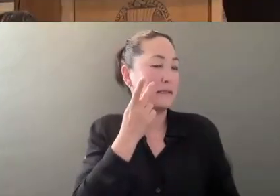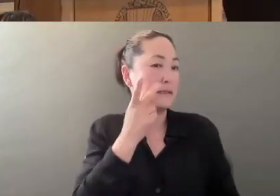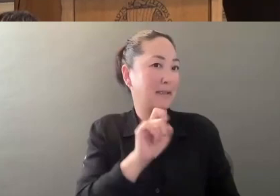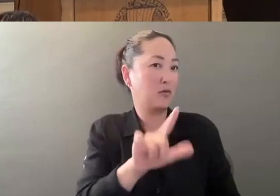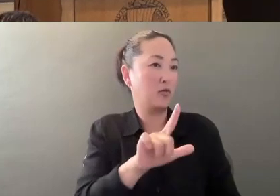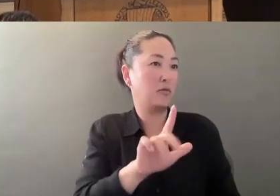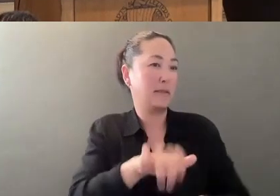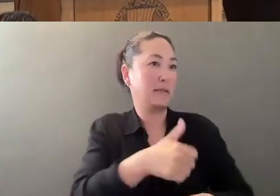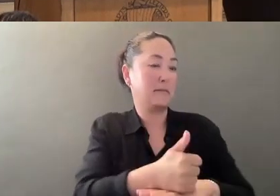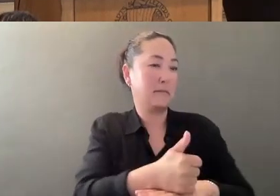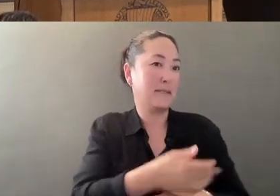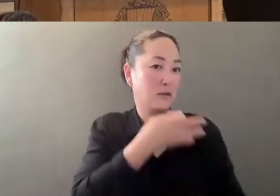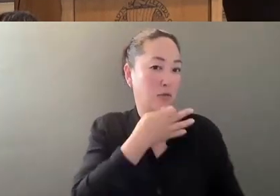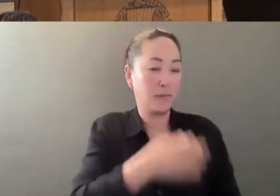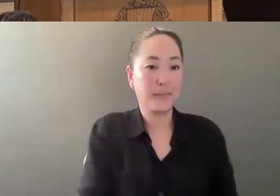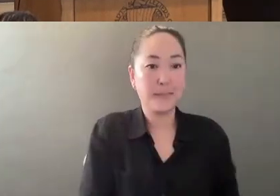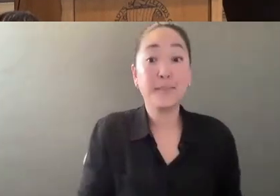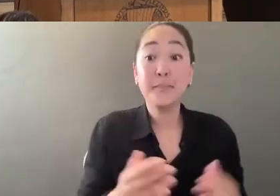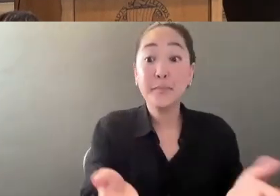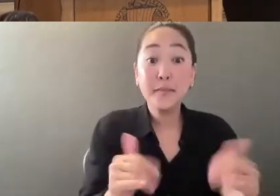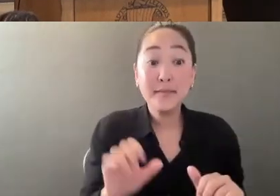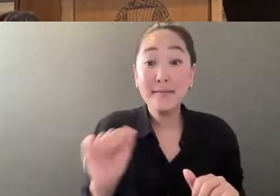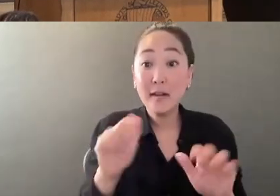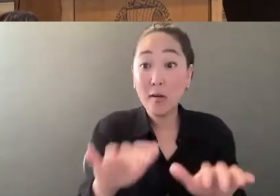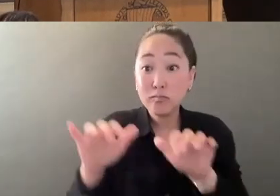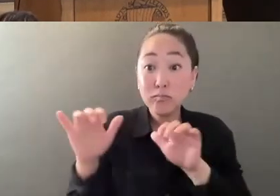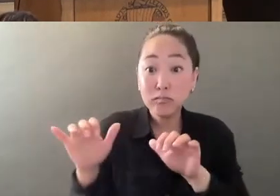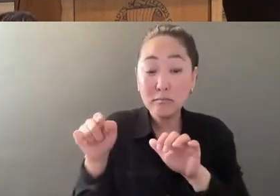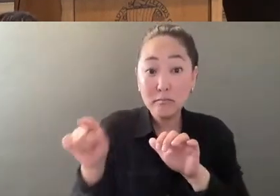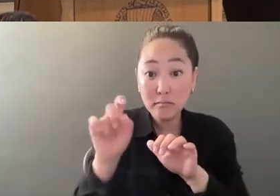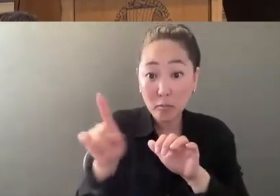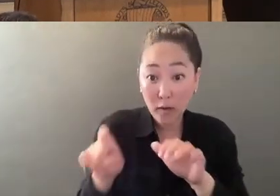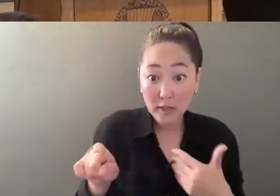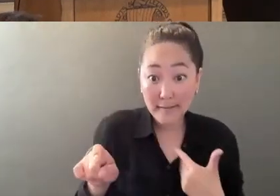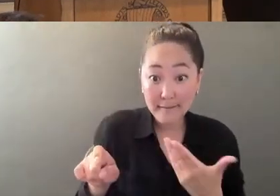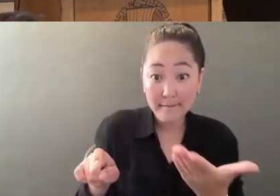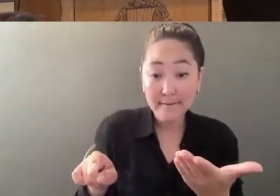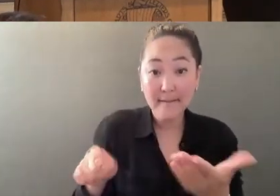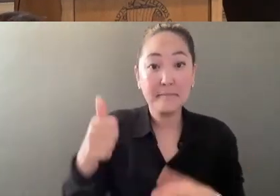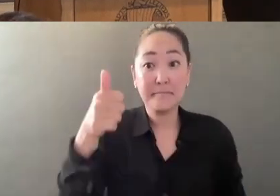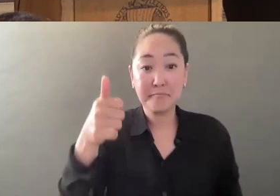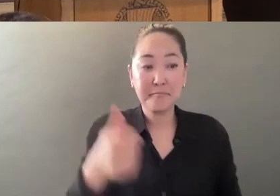Thank you very much. Another audience question? Yes.